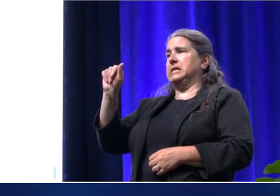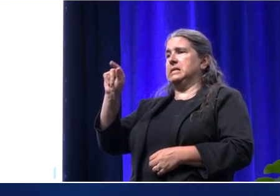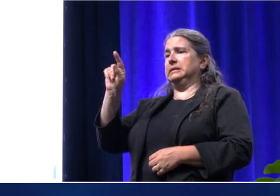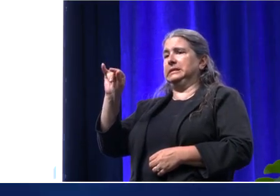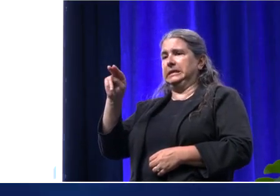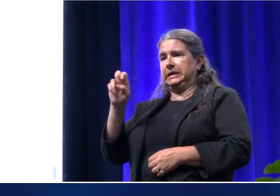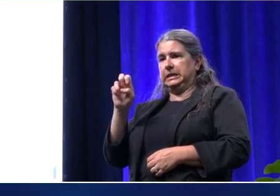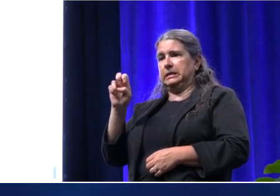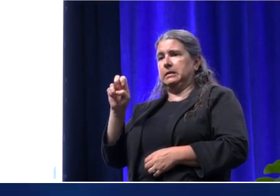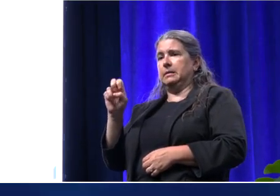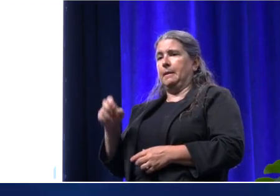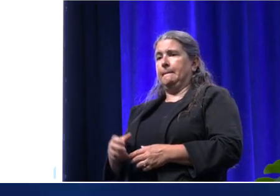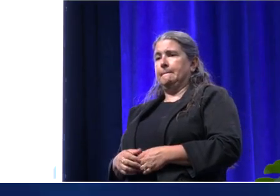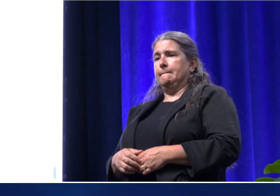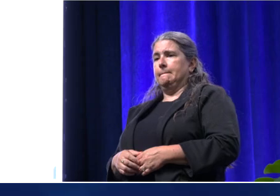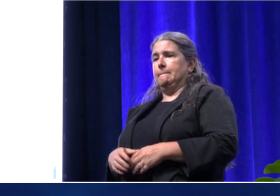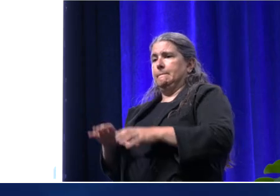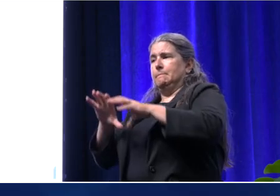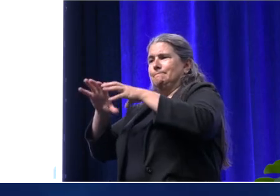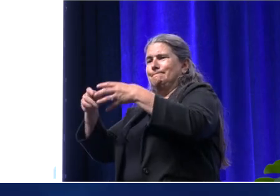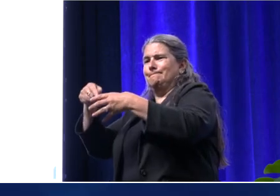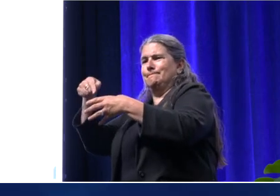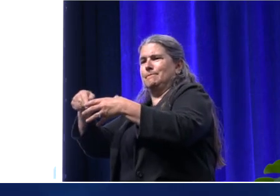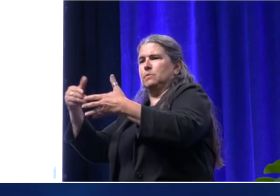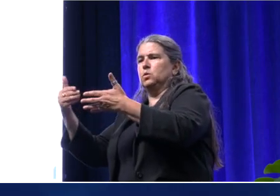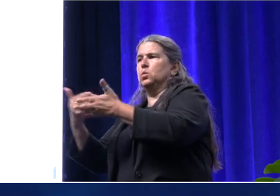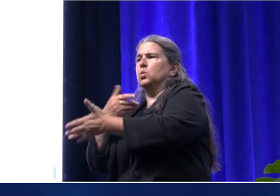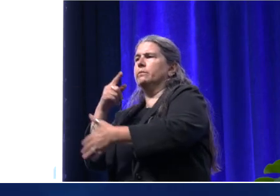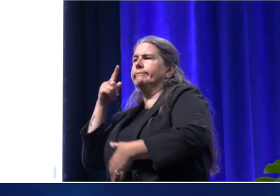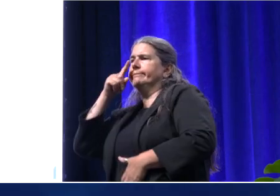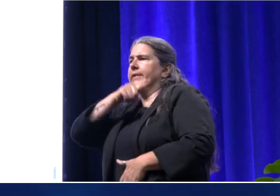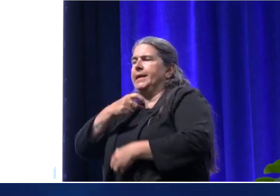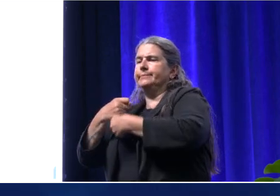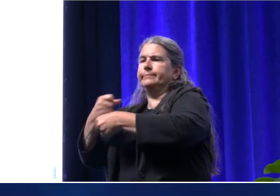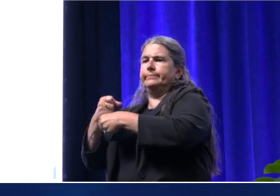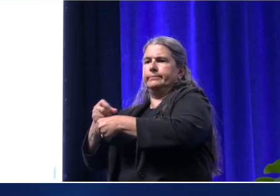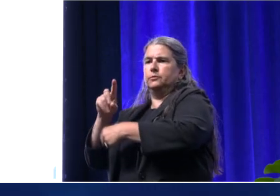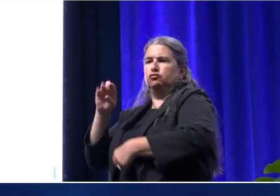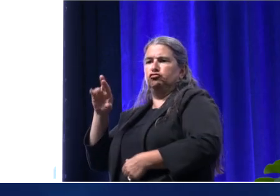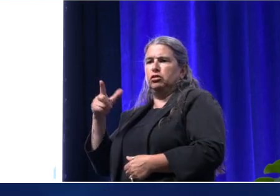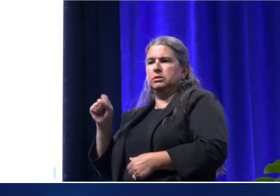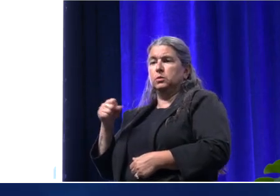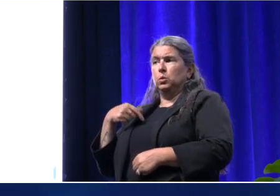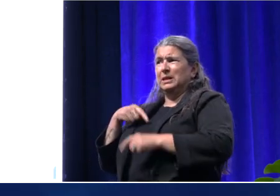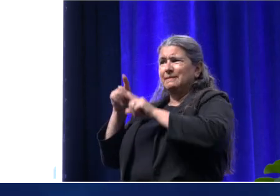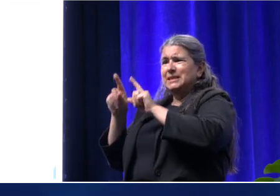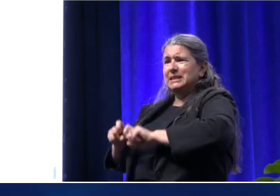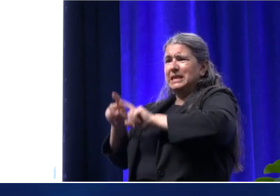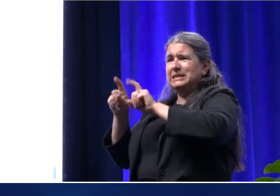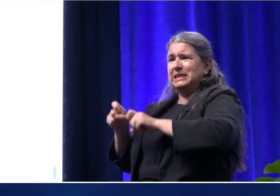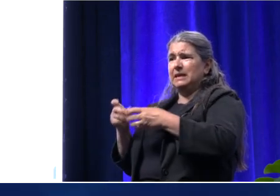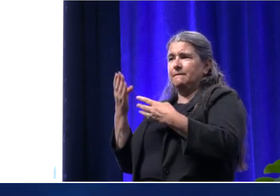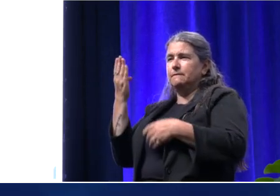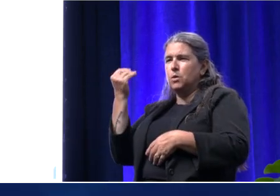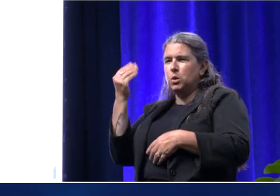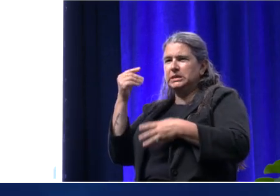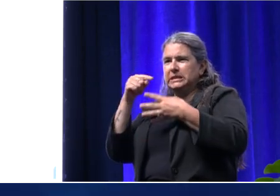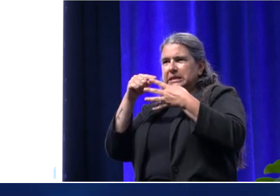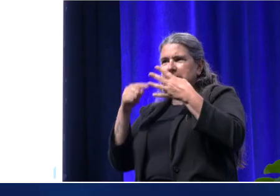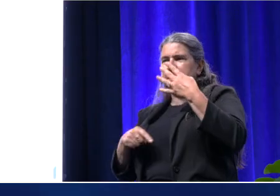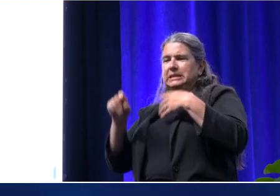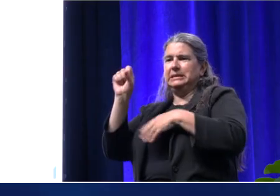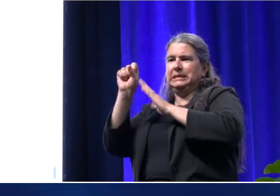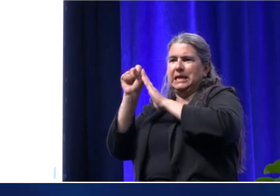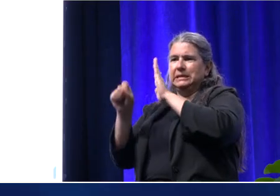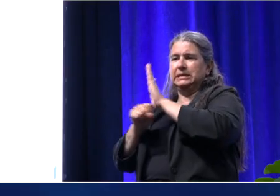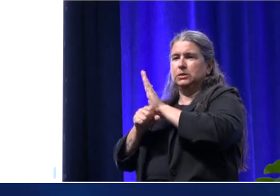US. We've tested 150 or so samples from 14 states, and the two most common,